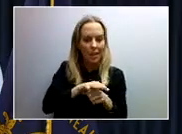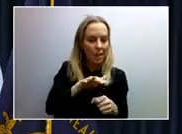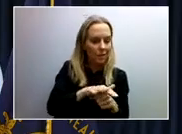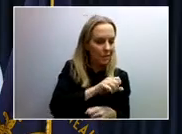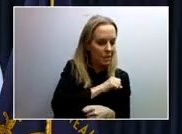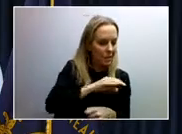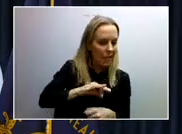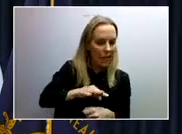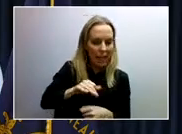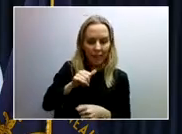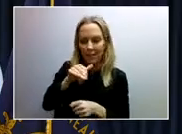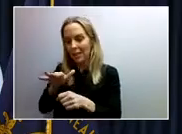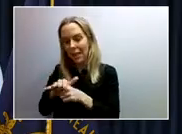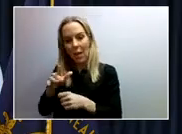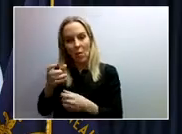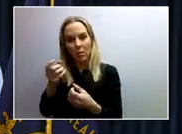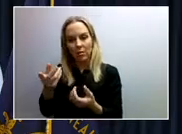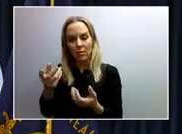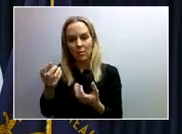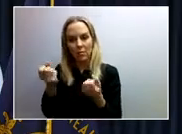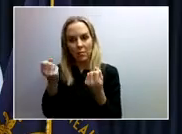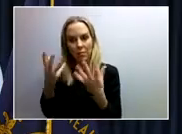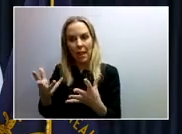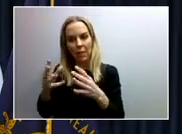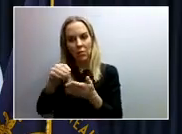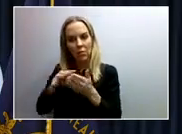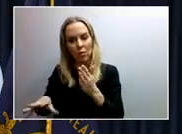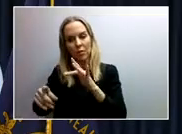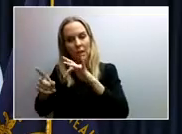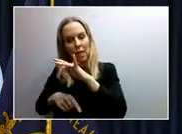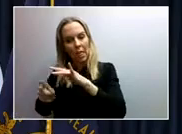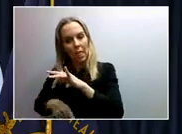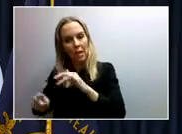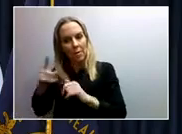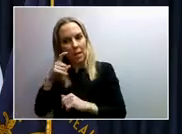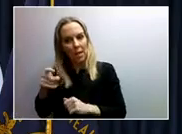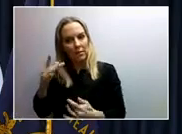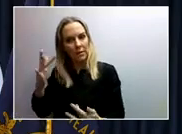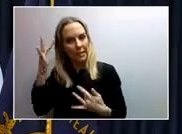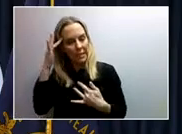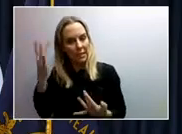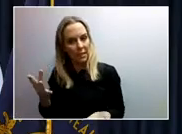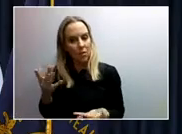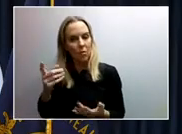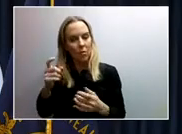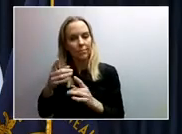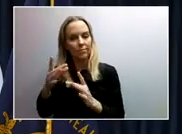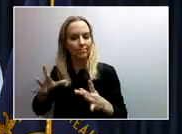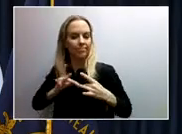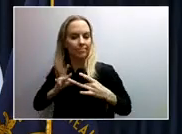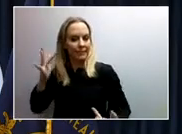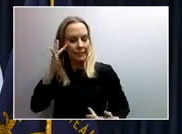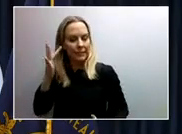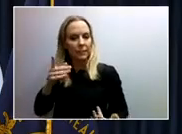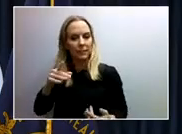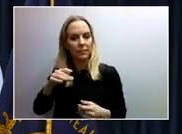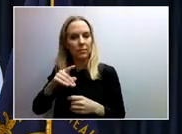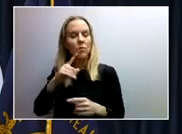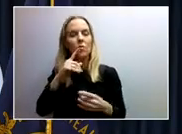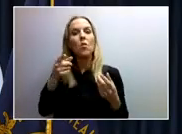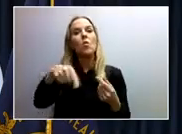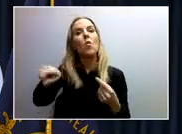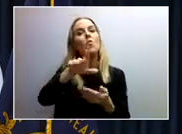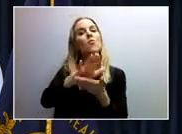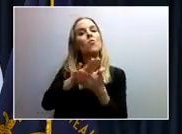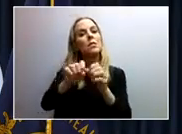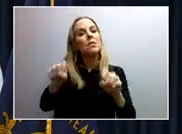students who are out. I know that we will see that those school systems that have universal masking will have